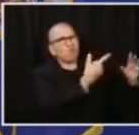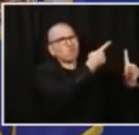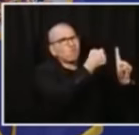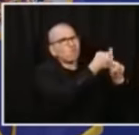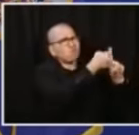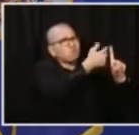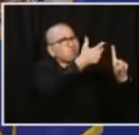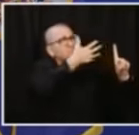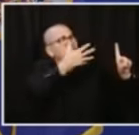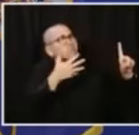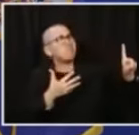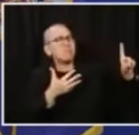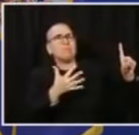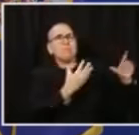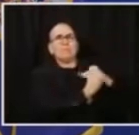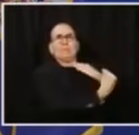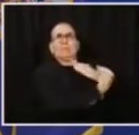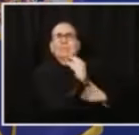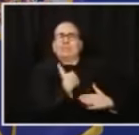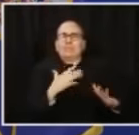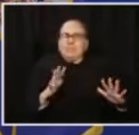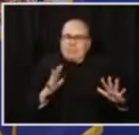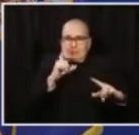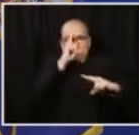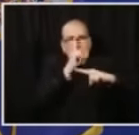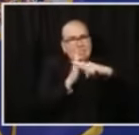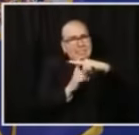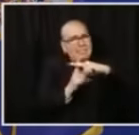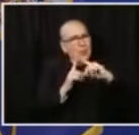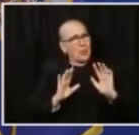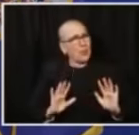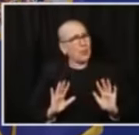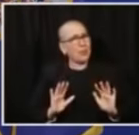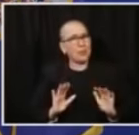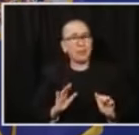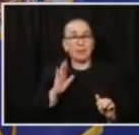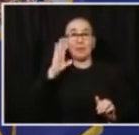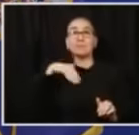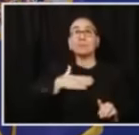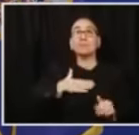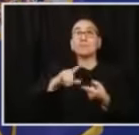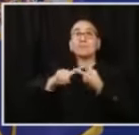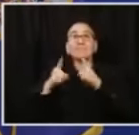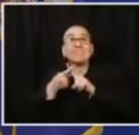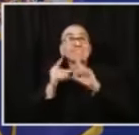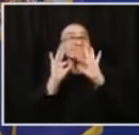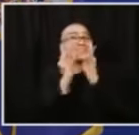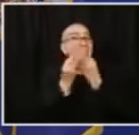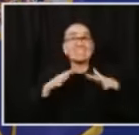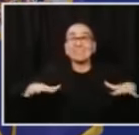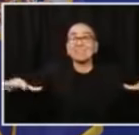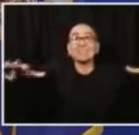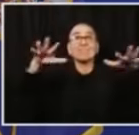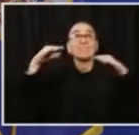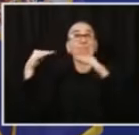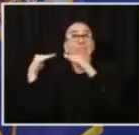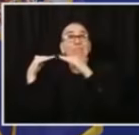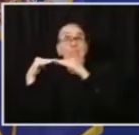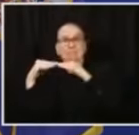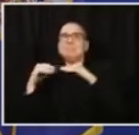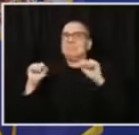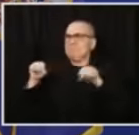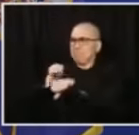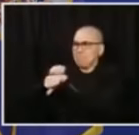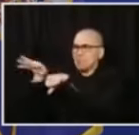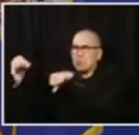hope among certainly our colleagues, our family, our friends, that things are changing. Things are going